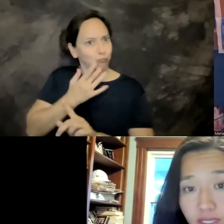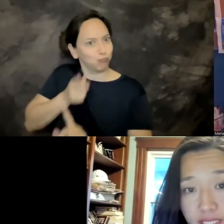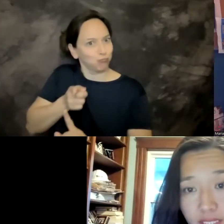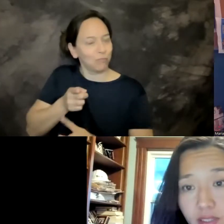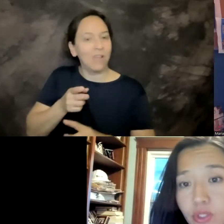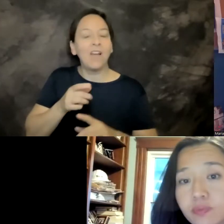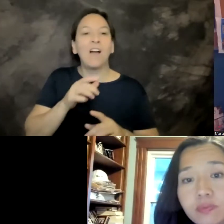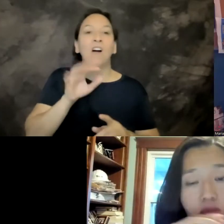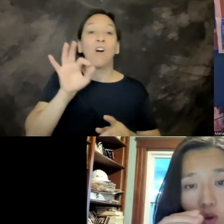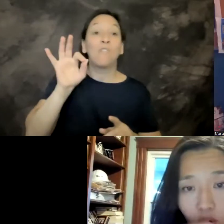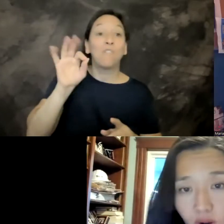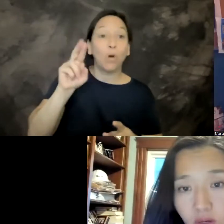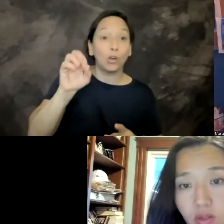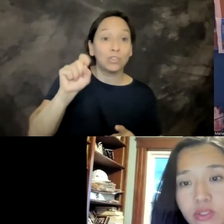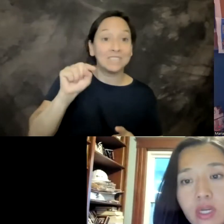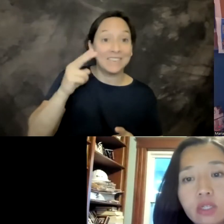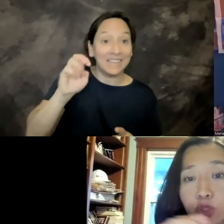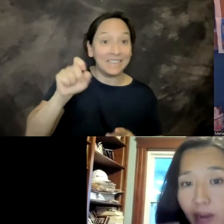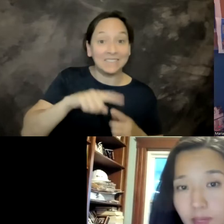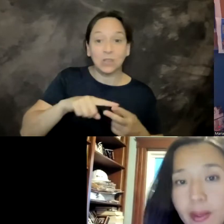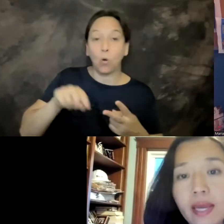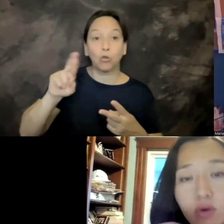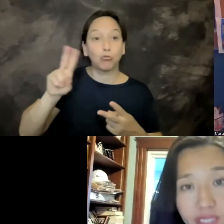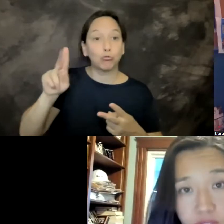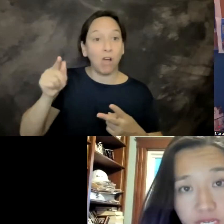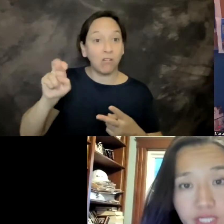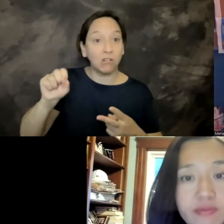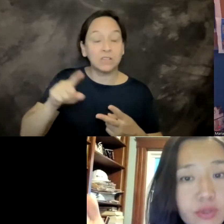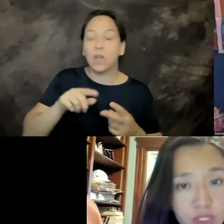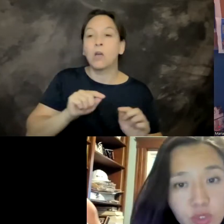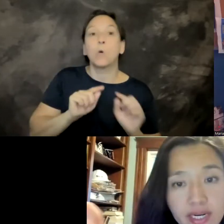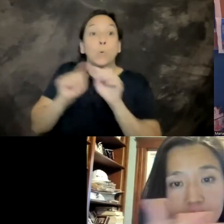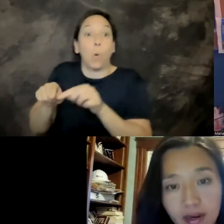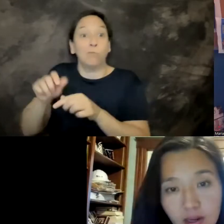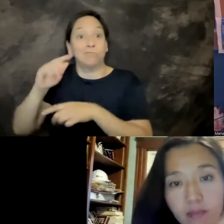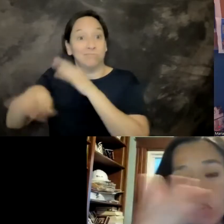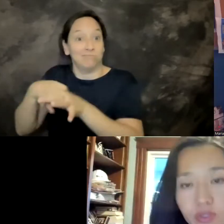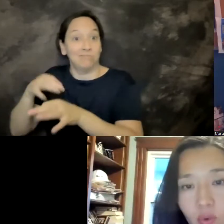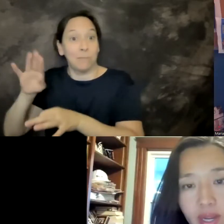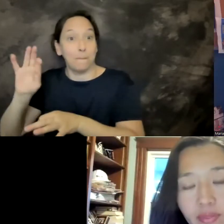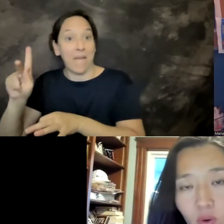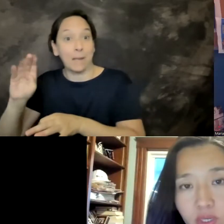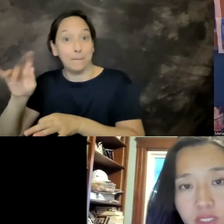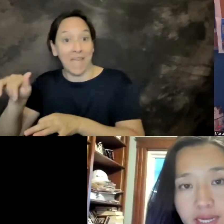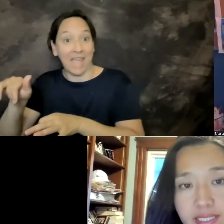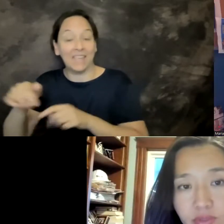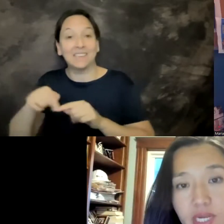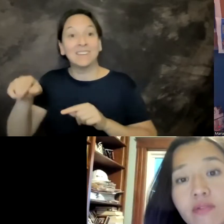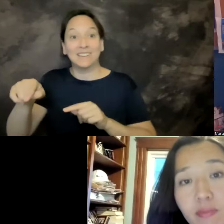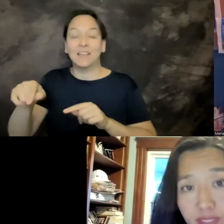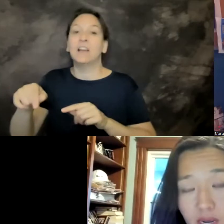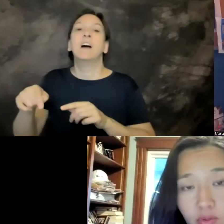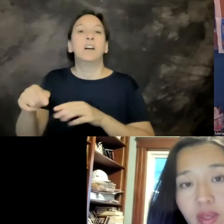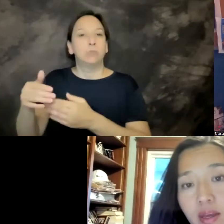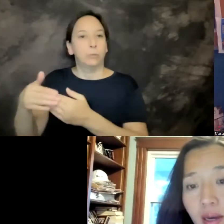from Forest Hills or Ruggles to Back Bay or South Station if you're usually trying to get most of the way on the Orange Line downtown